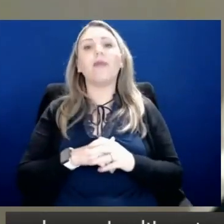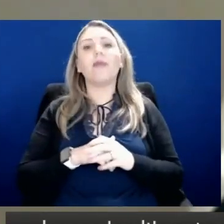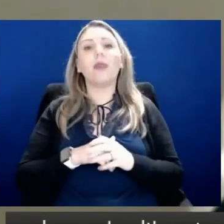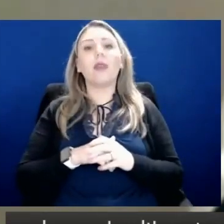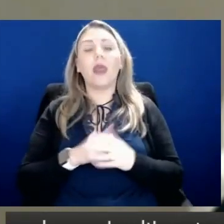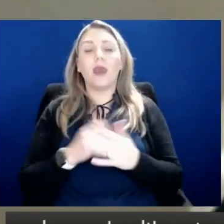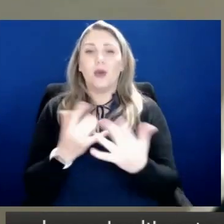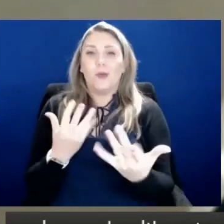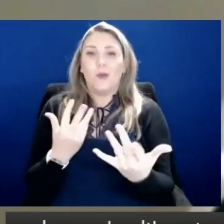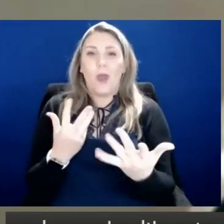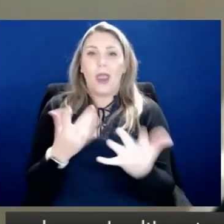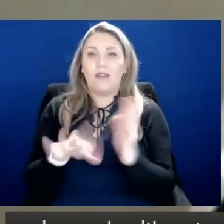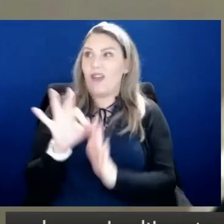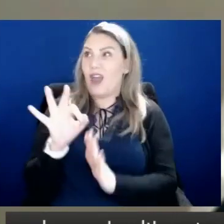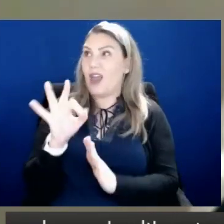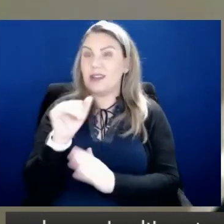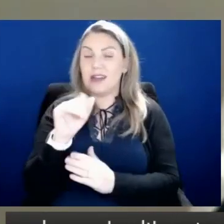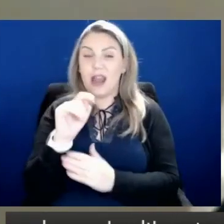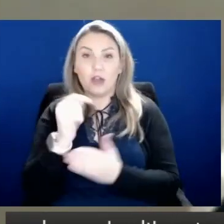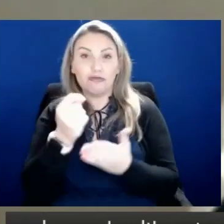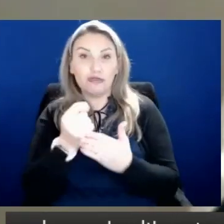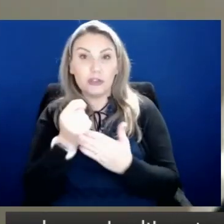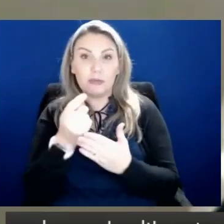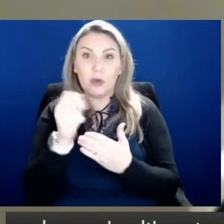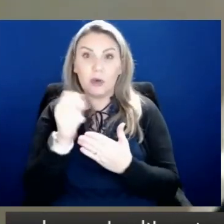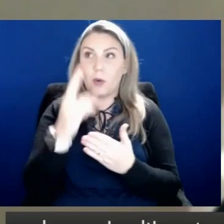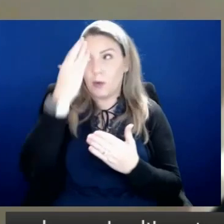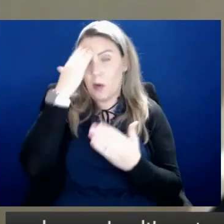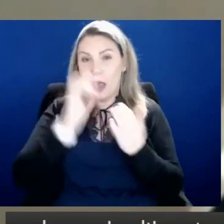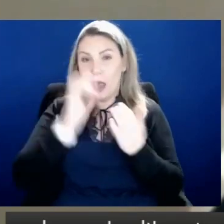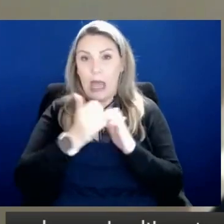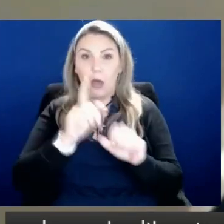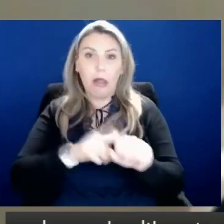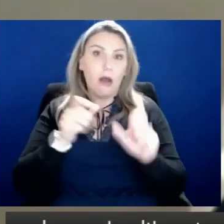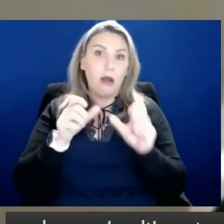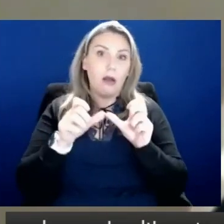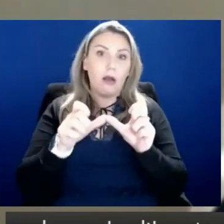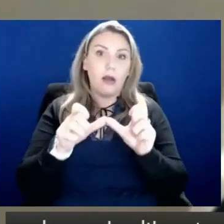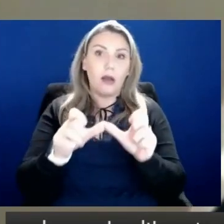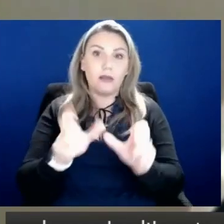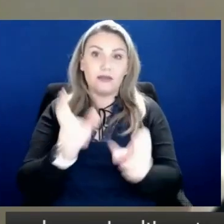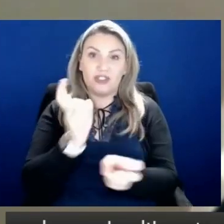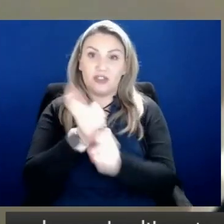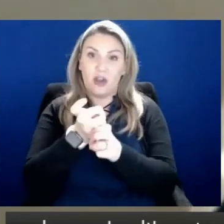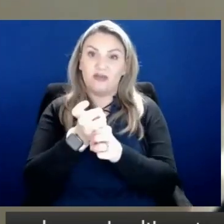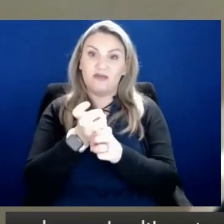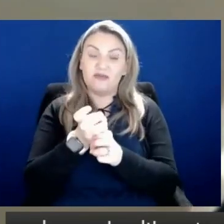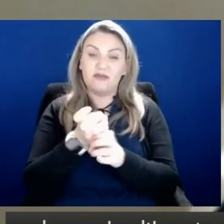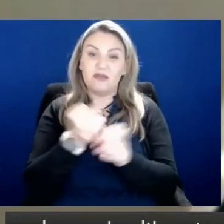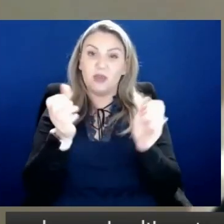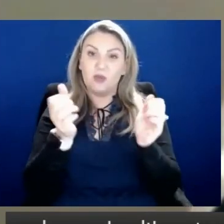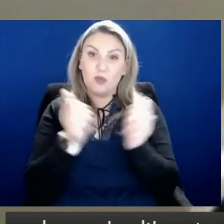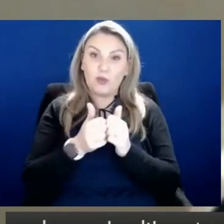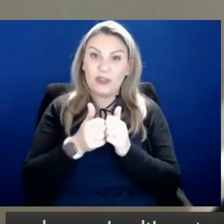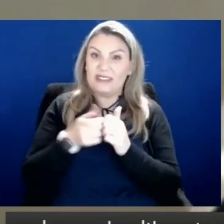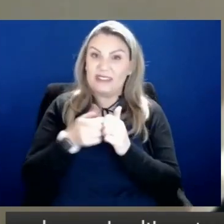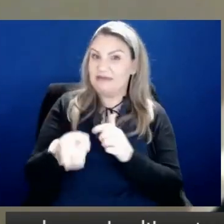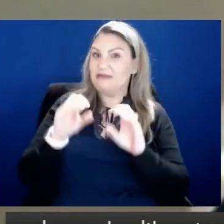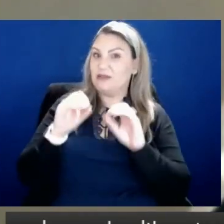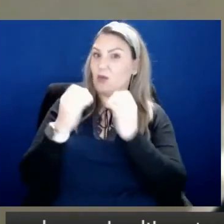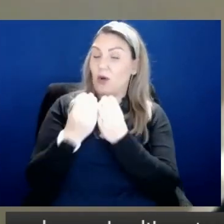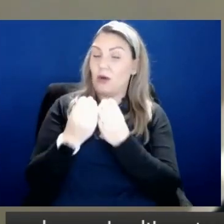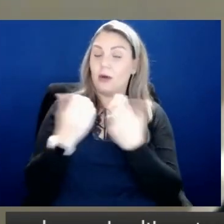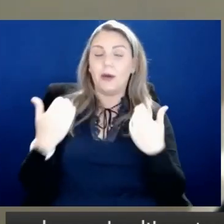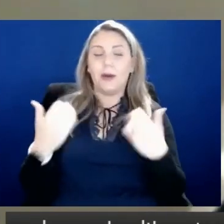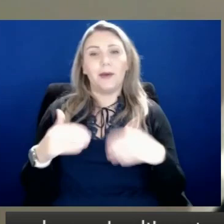for a treatment or knowing how long it's going to be is very hard. And with Turning Point, the